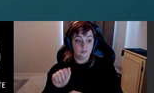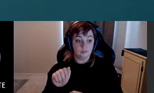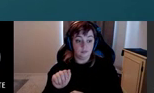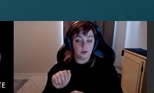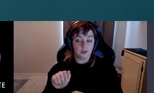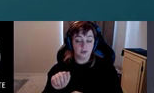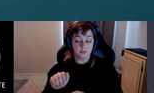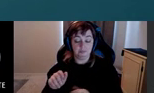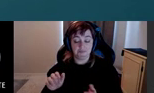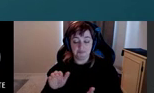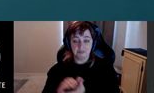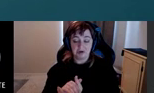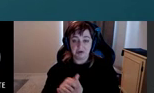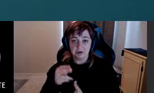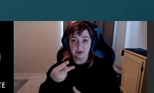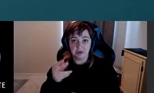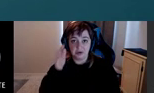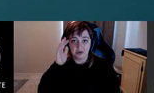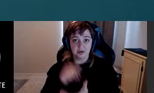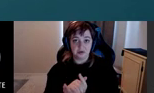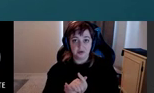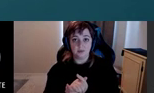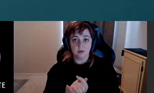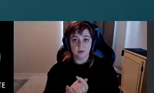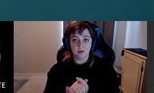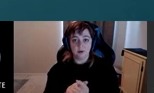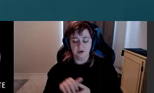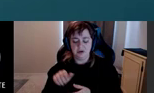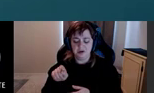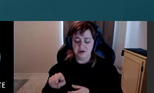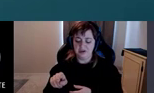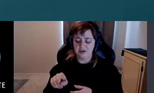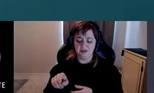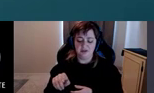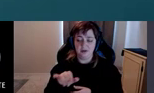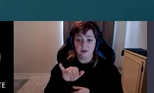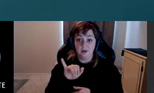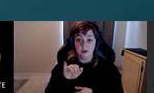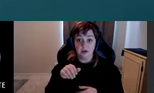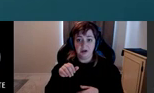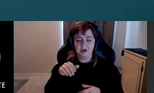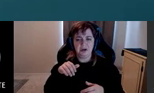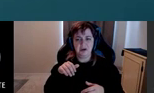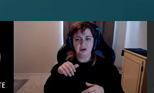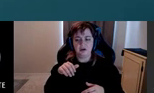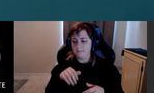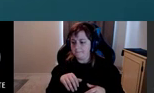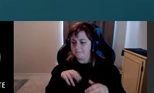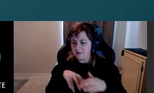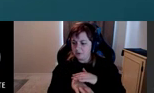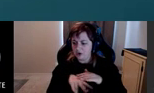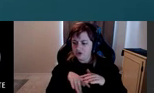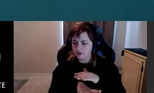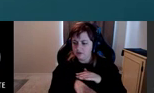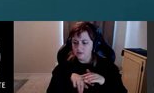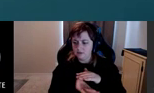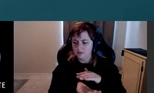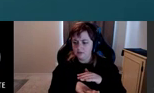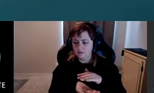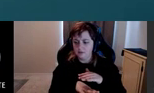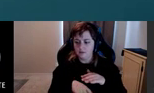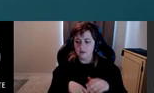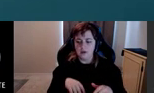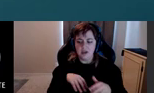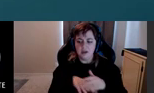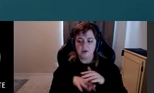just too, like, he's anti-immigration. Her first husband was an immigrant. And it's just, for me, I'm like,